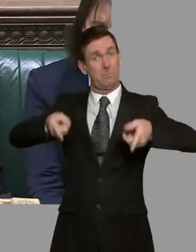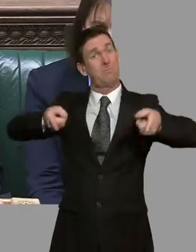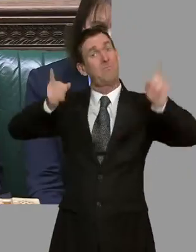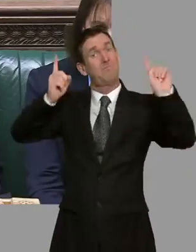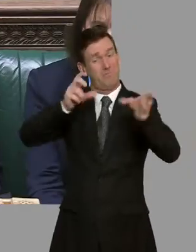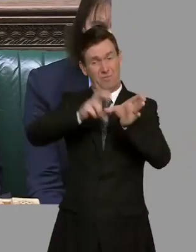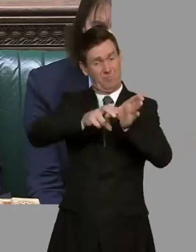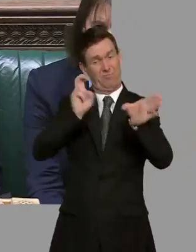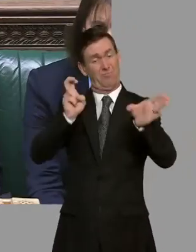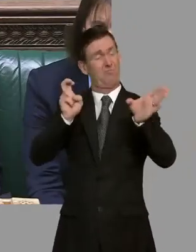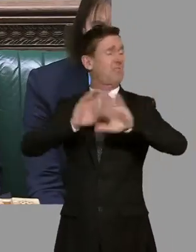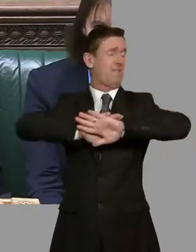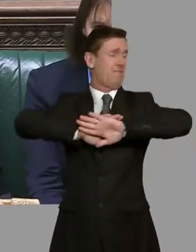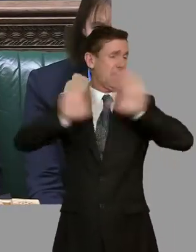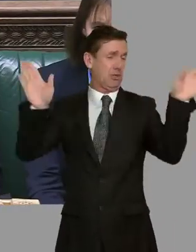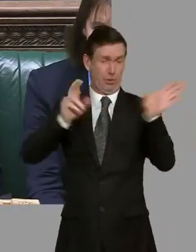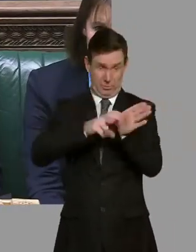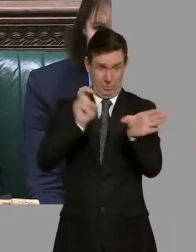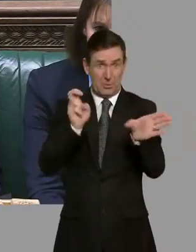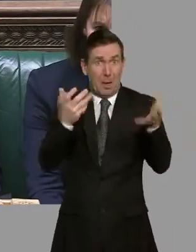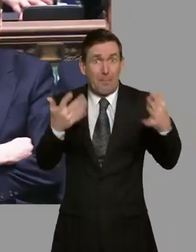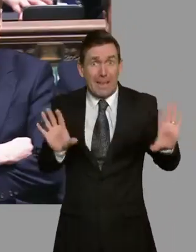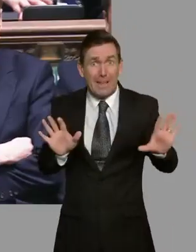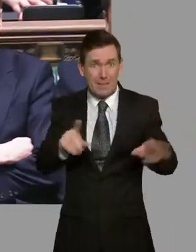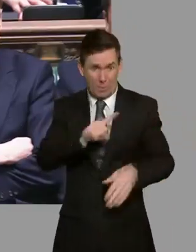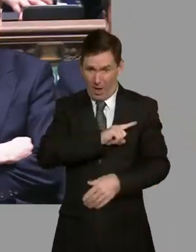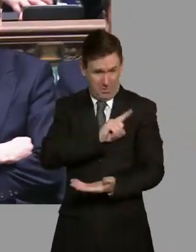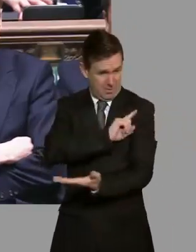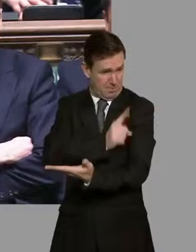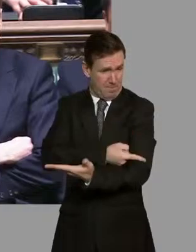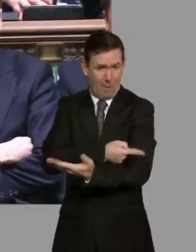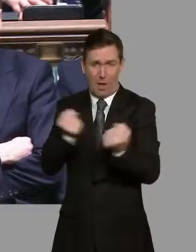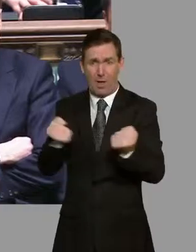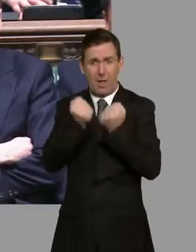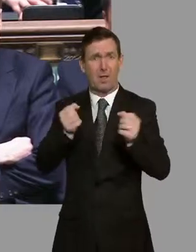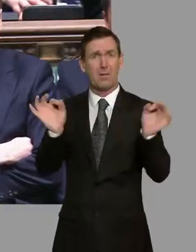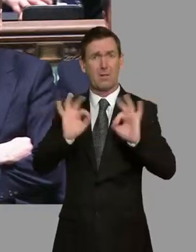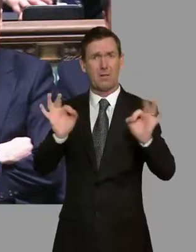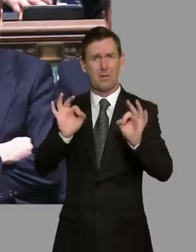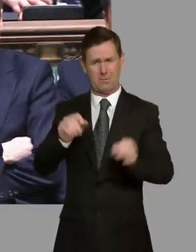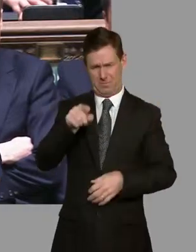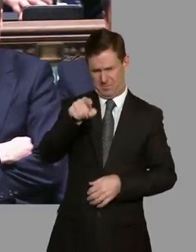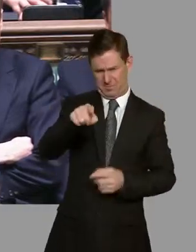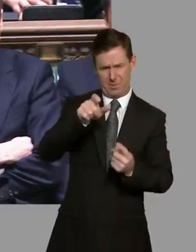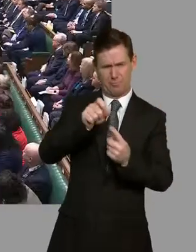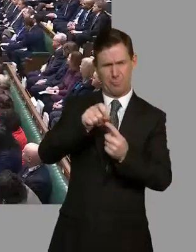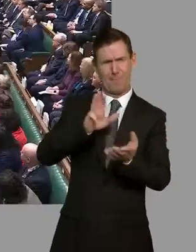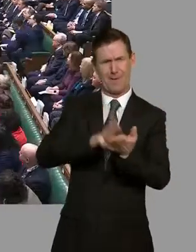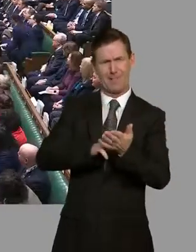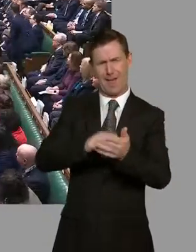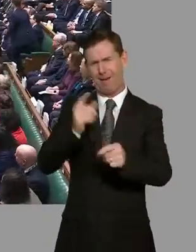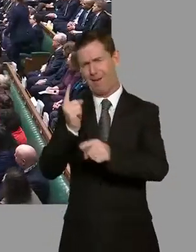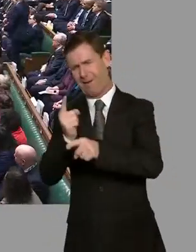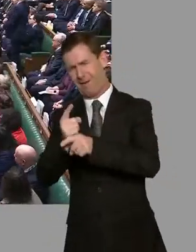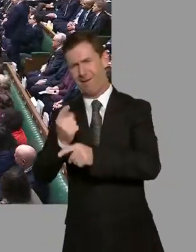9 inquiries in the last Parliament. Does he not see that by resisting this one, people will start to worry about a cover-up?